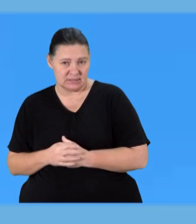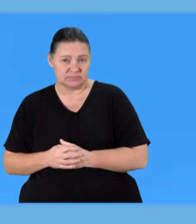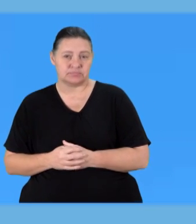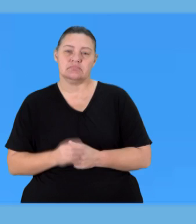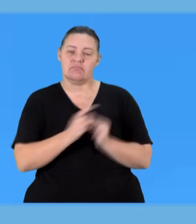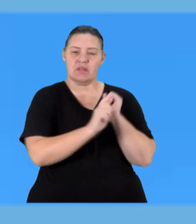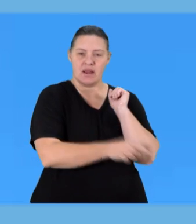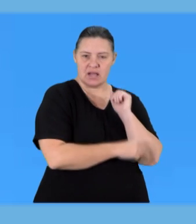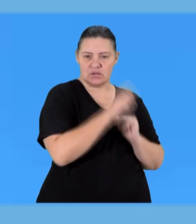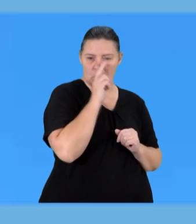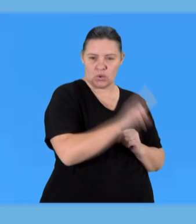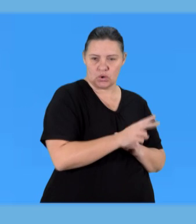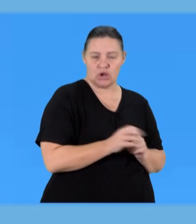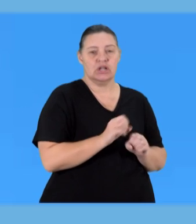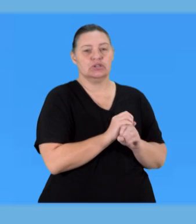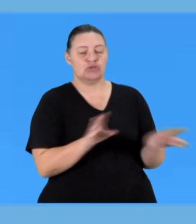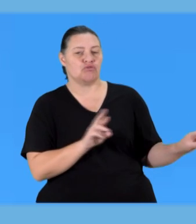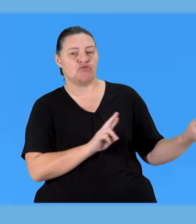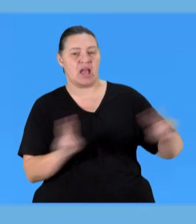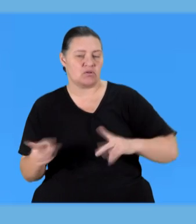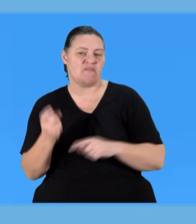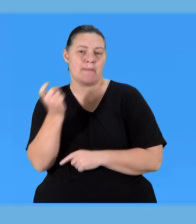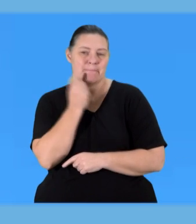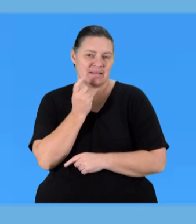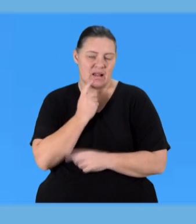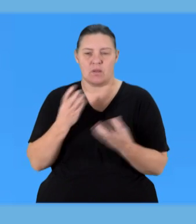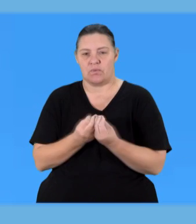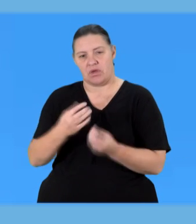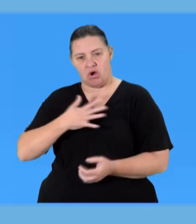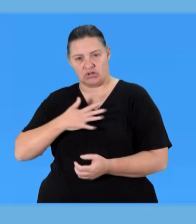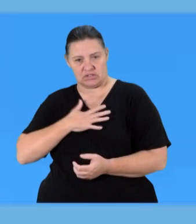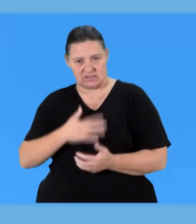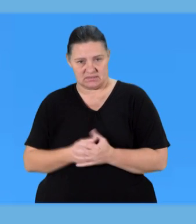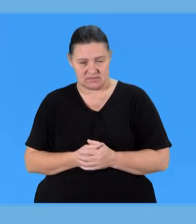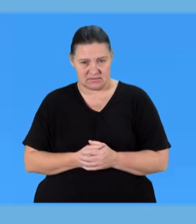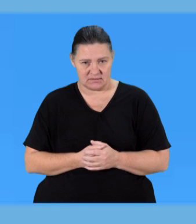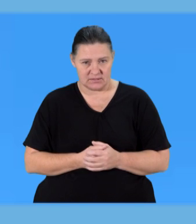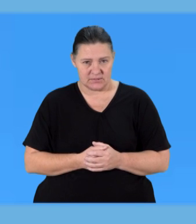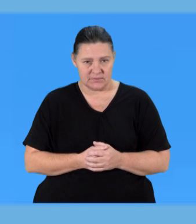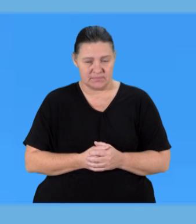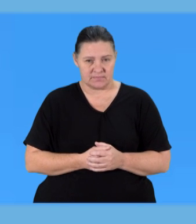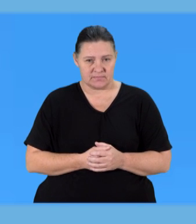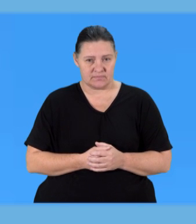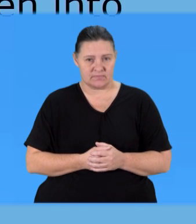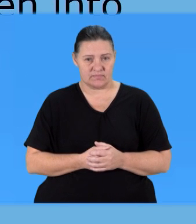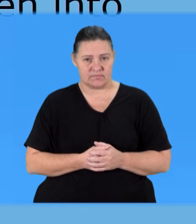And then lastly, we're going to be looking at the general reaction of metals with oxygen. So,